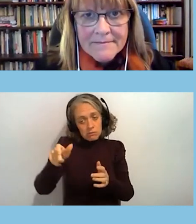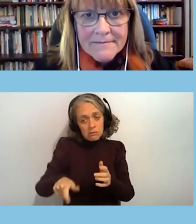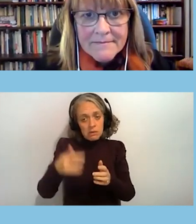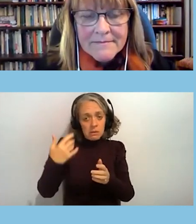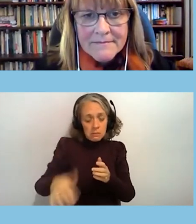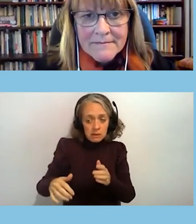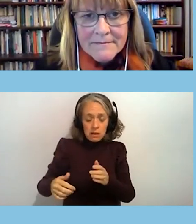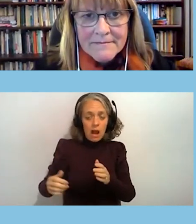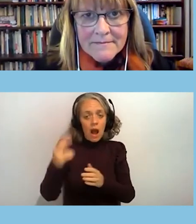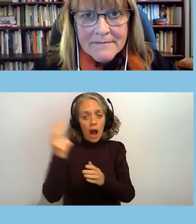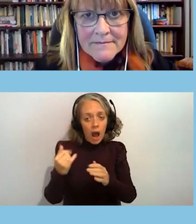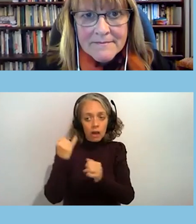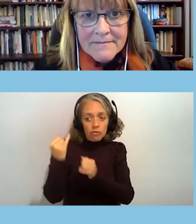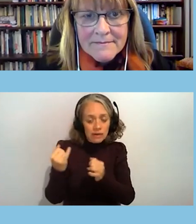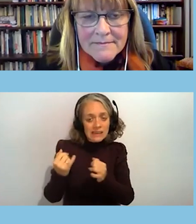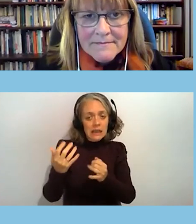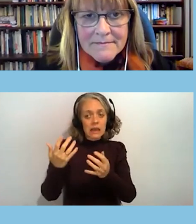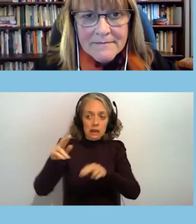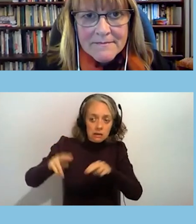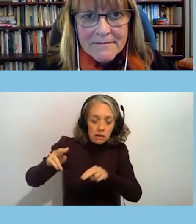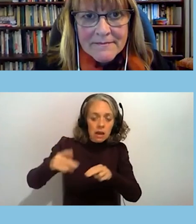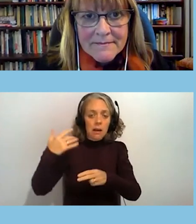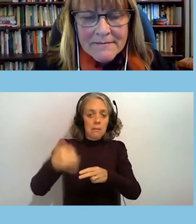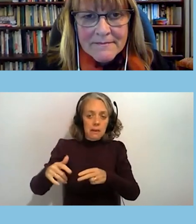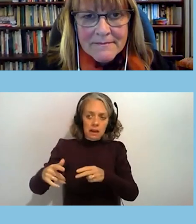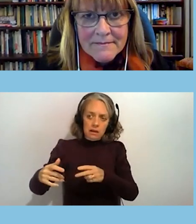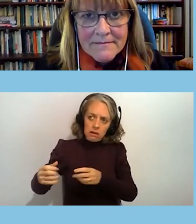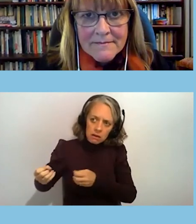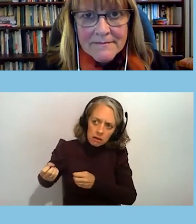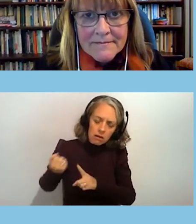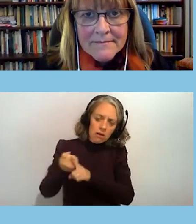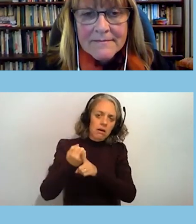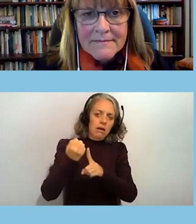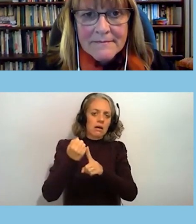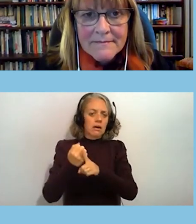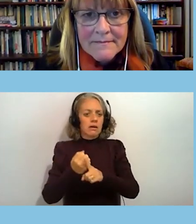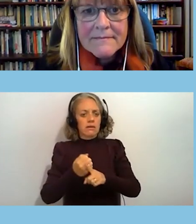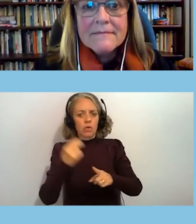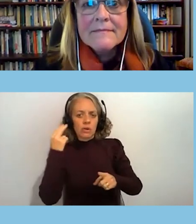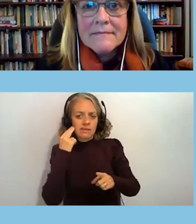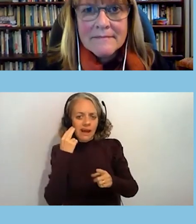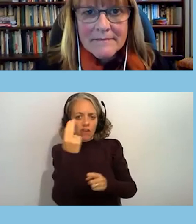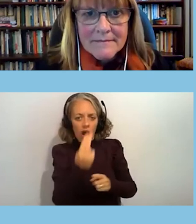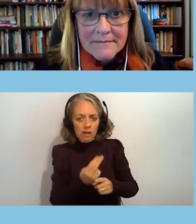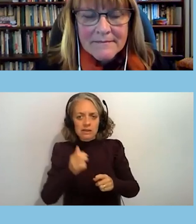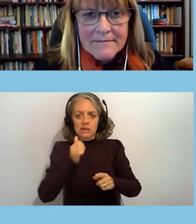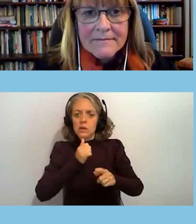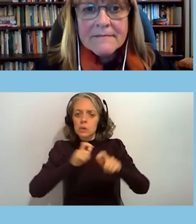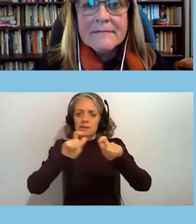fore and to sort of wide audiences the work particularly of deaf artists who are using